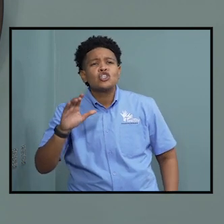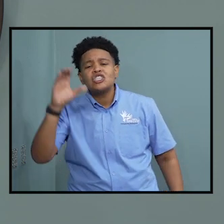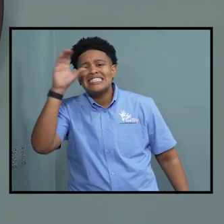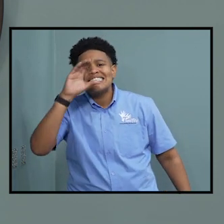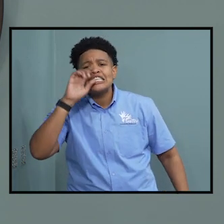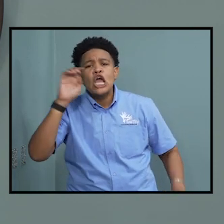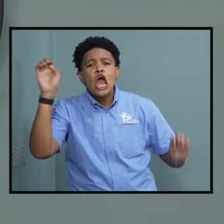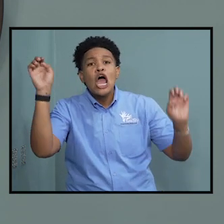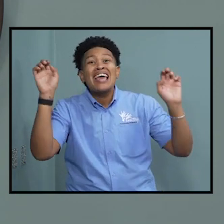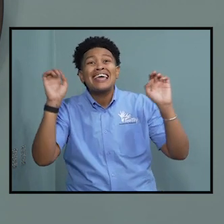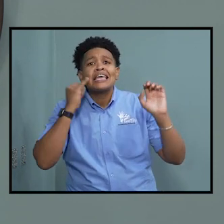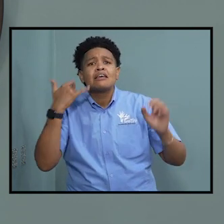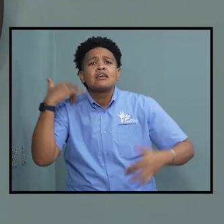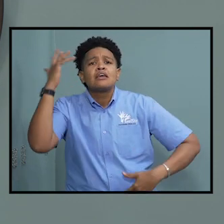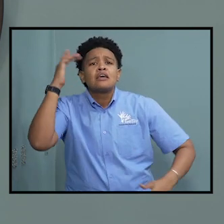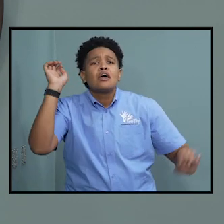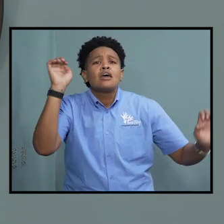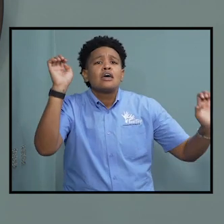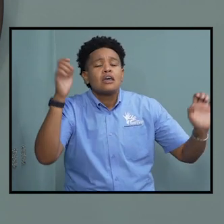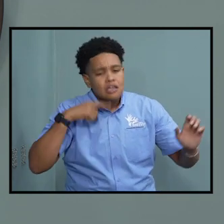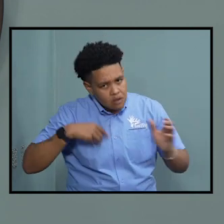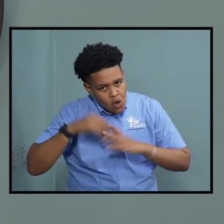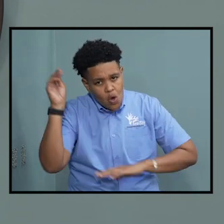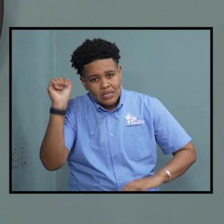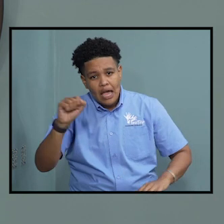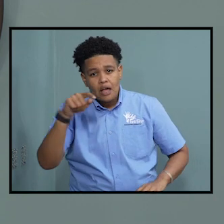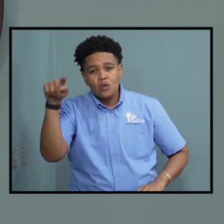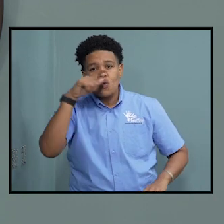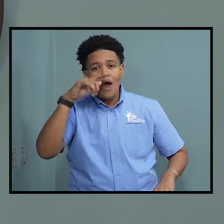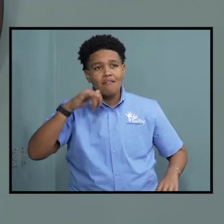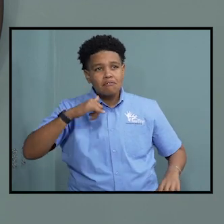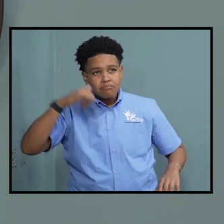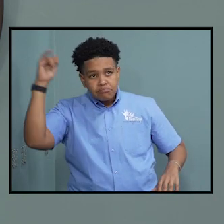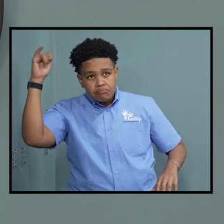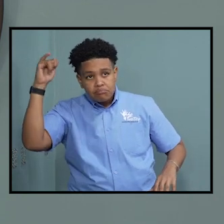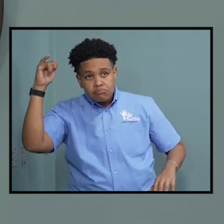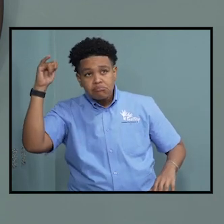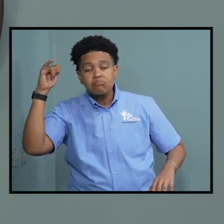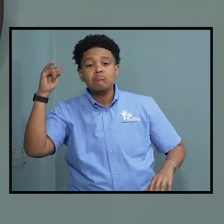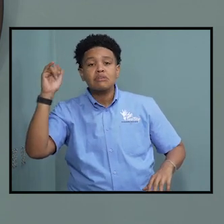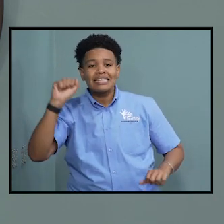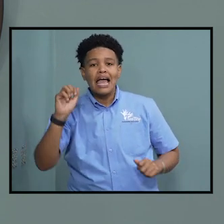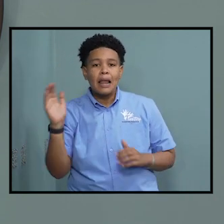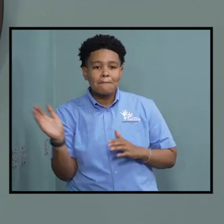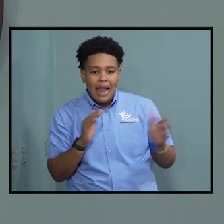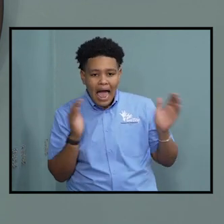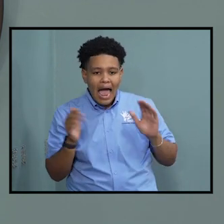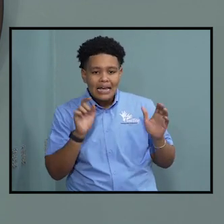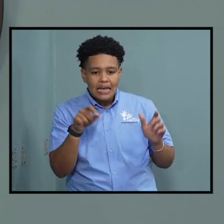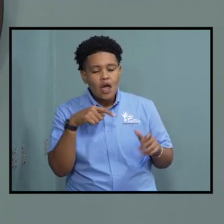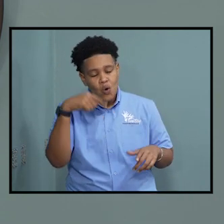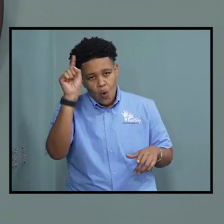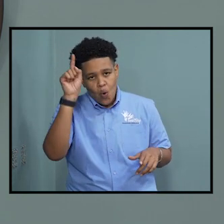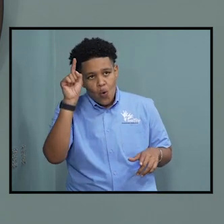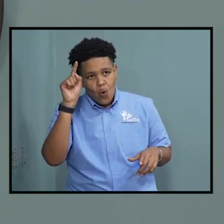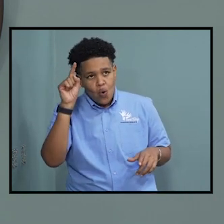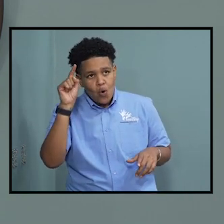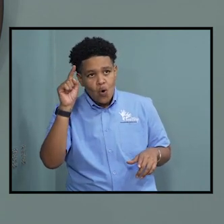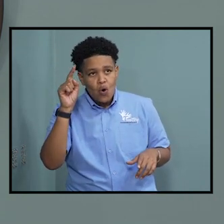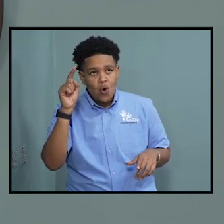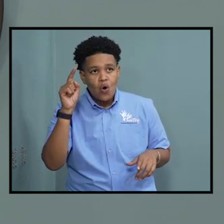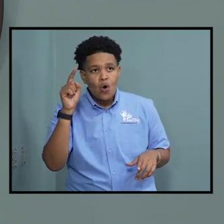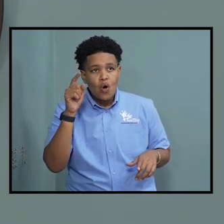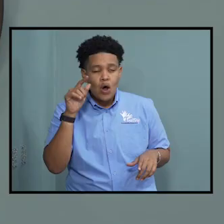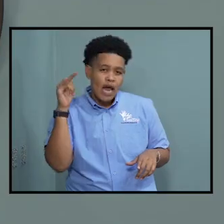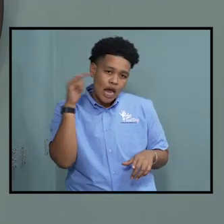medical care, and those who have overseas travel plans can make their way to or